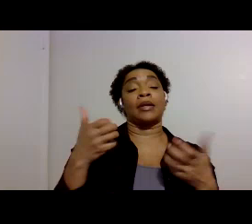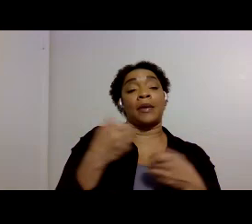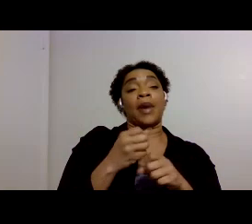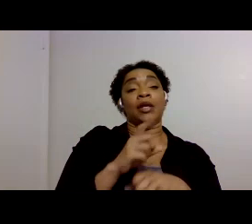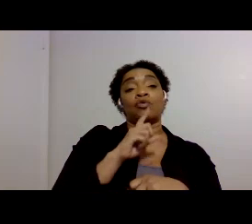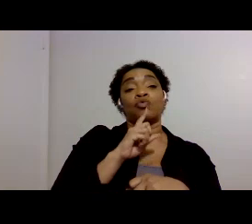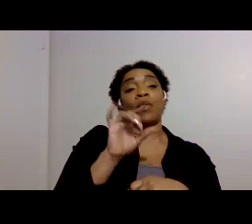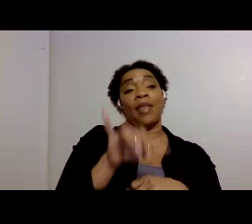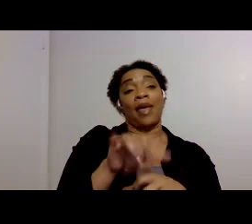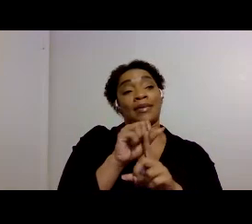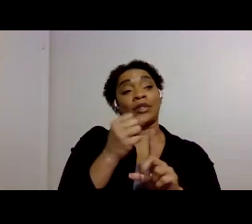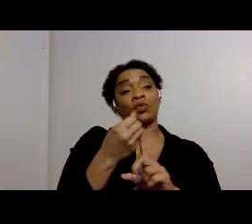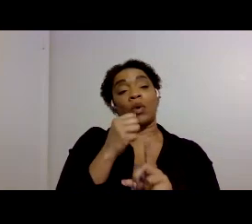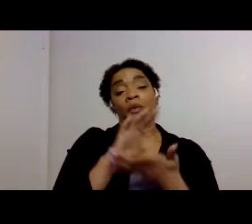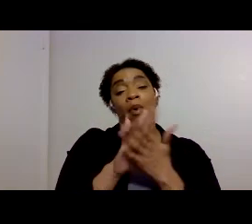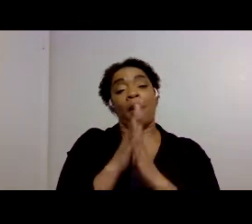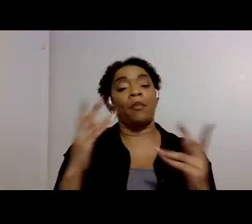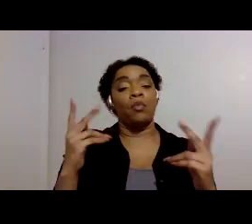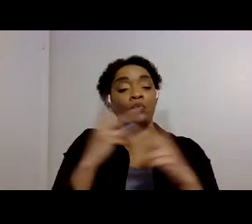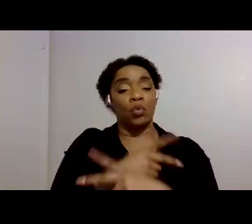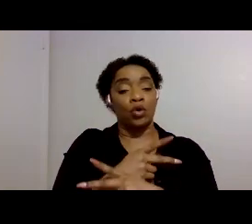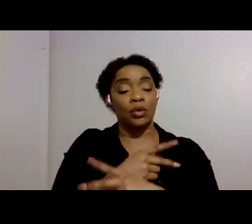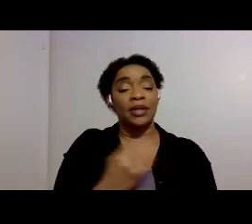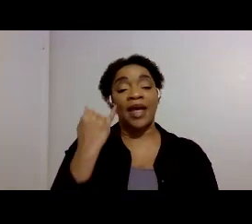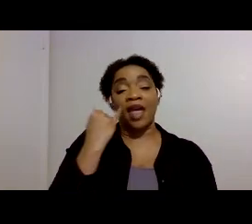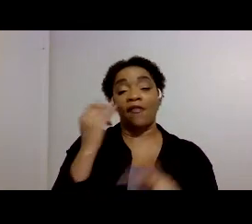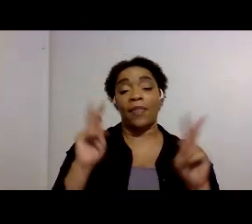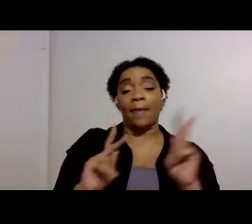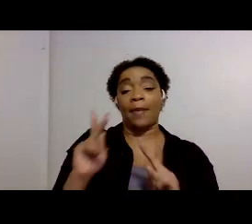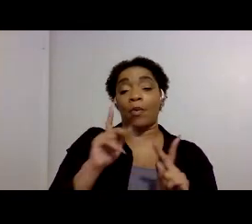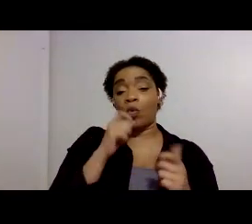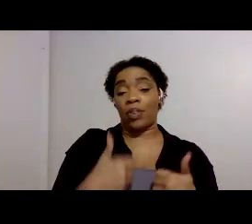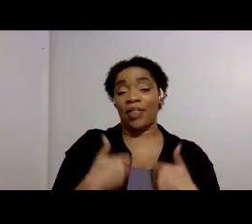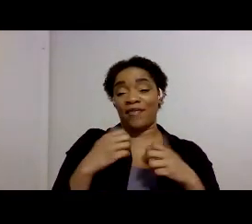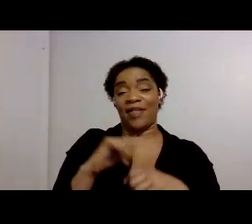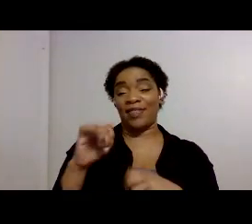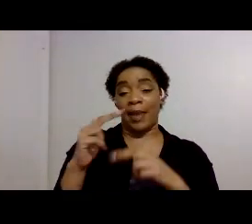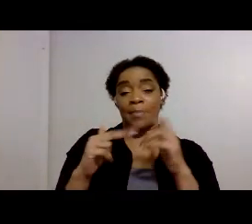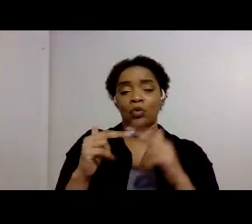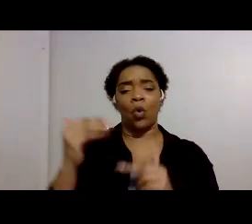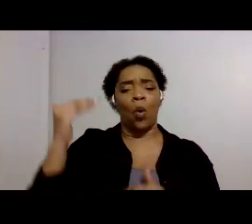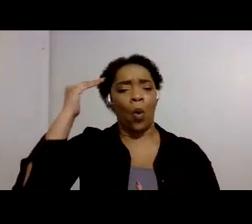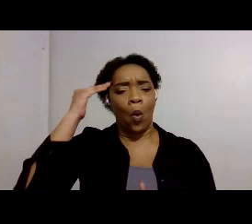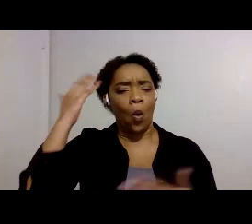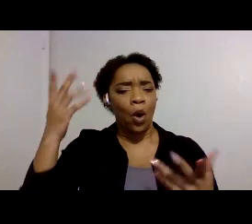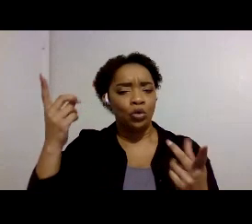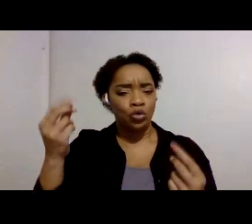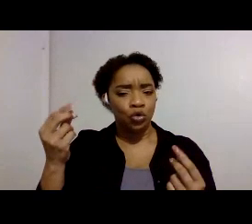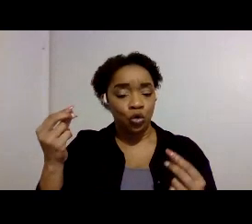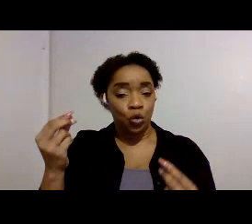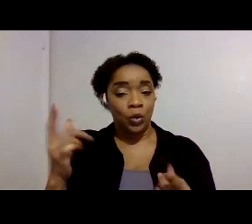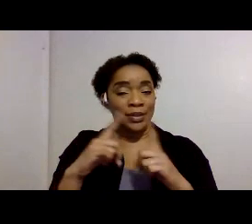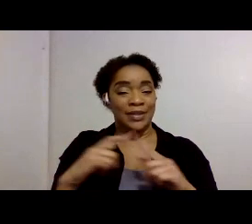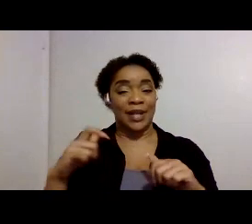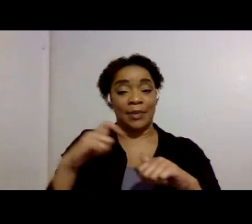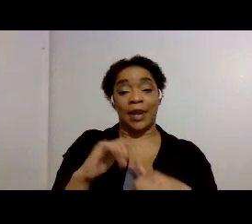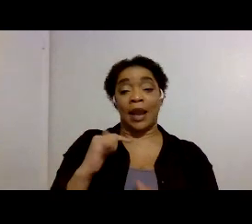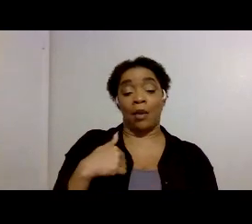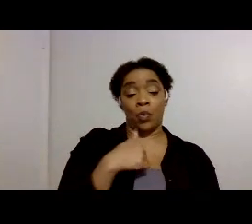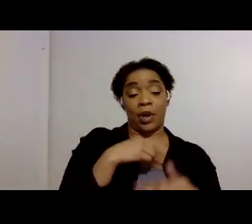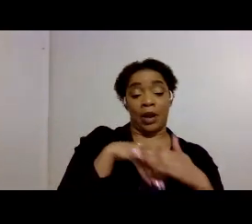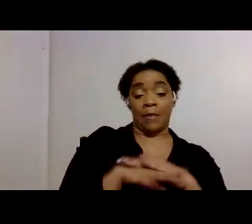worse. If the people and occupants of the building know what to do in tandem with our firefighters coming in and doing their job, it makes things